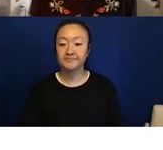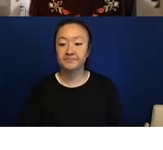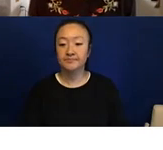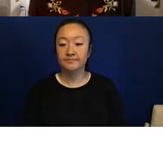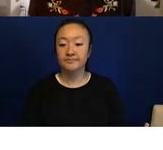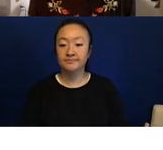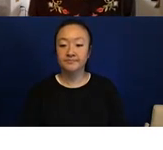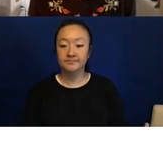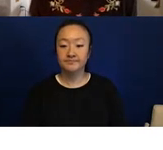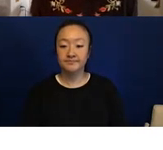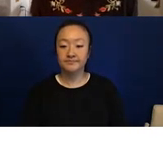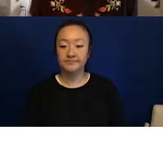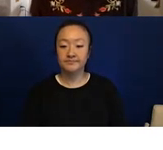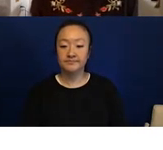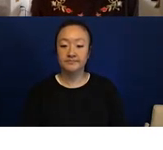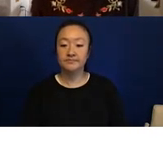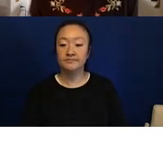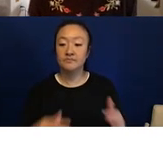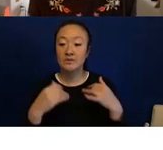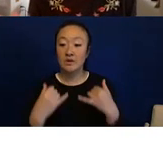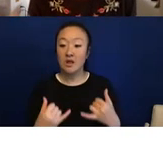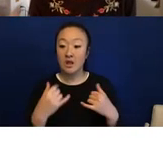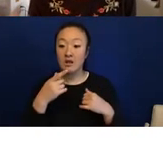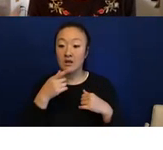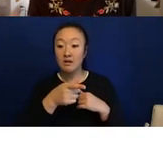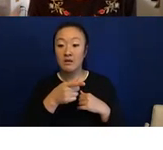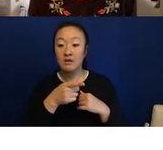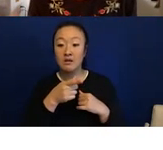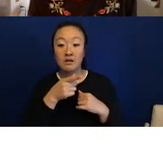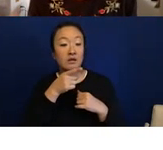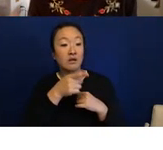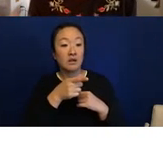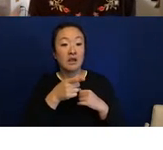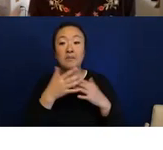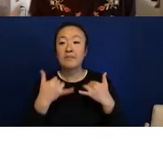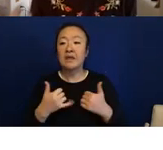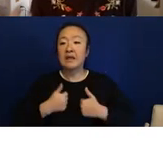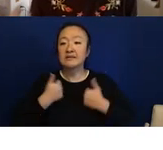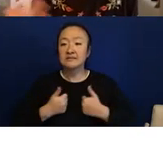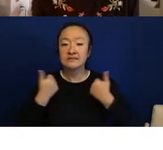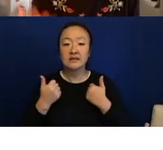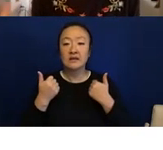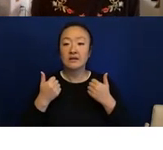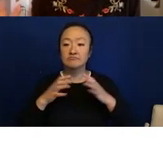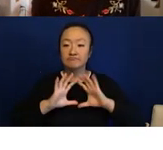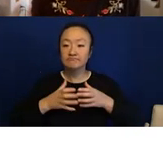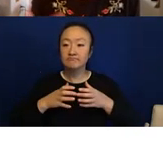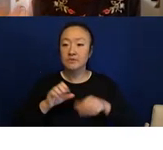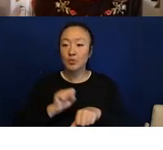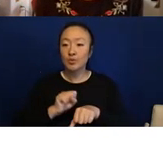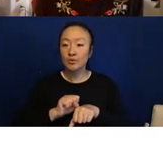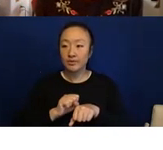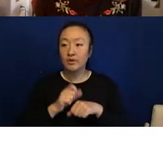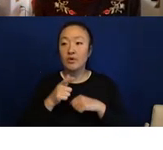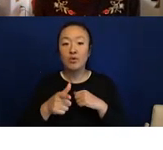like a statement describing the work. Either it could be an existing body of work that you have been creating, or